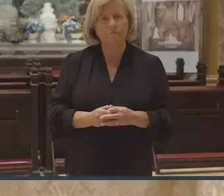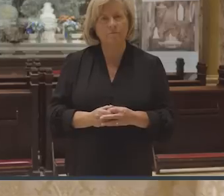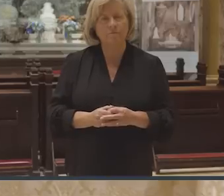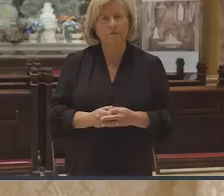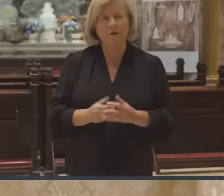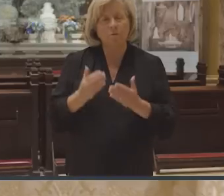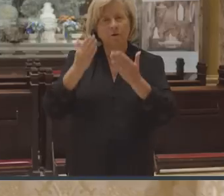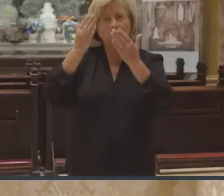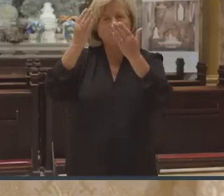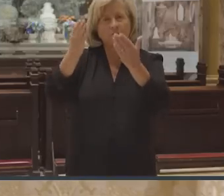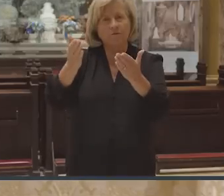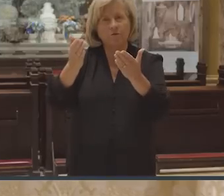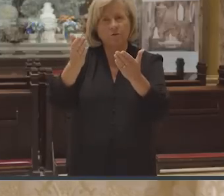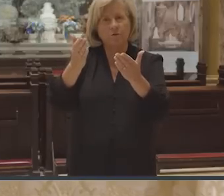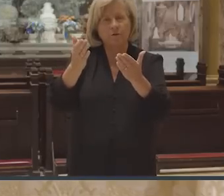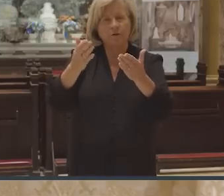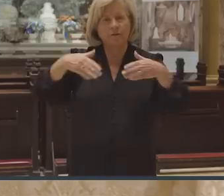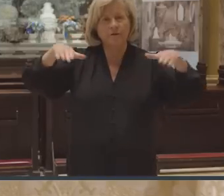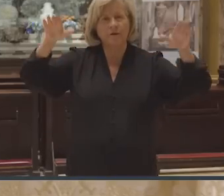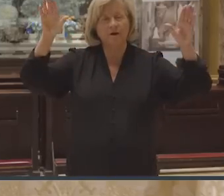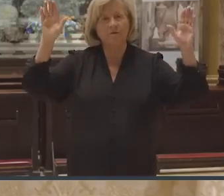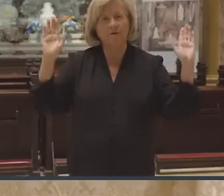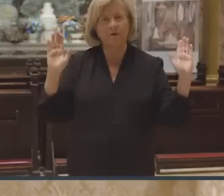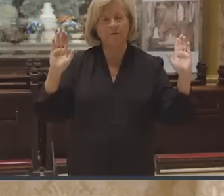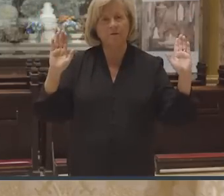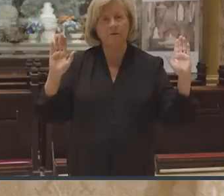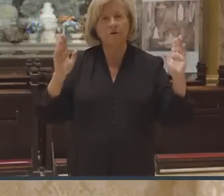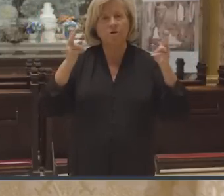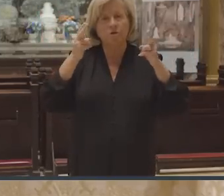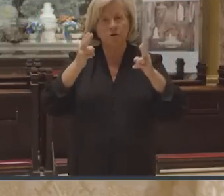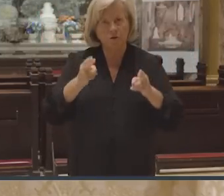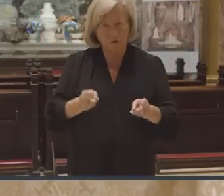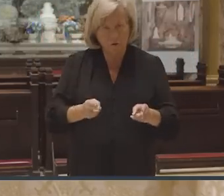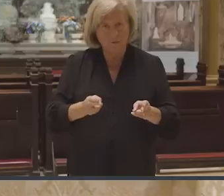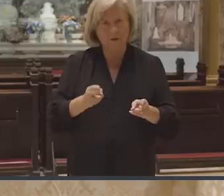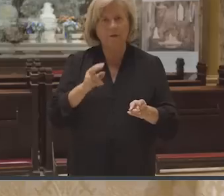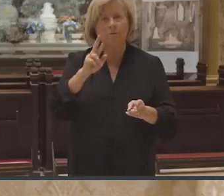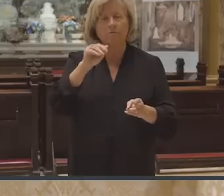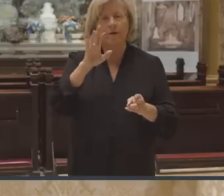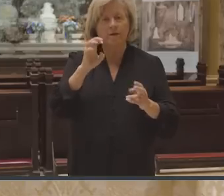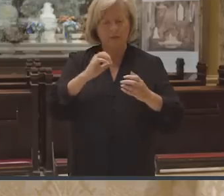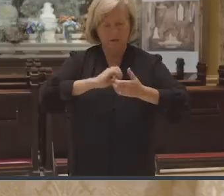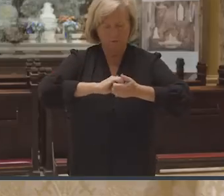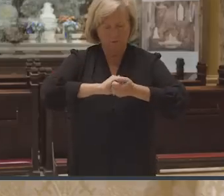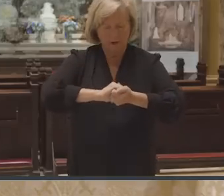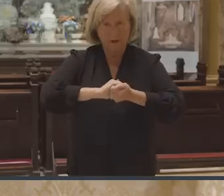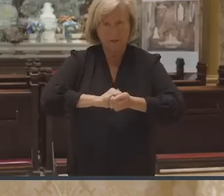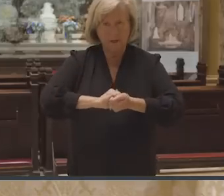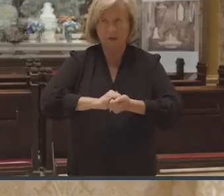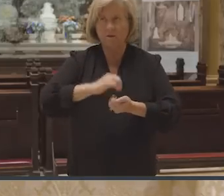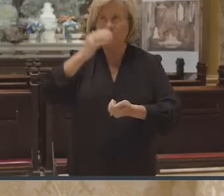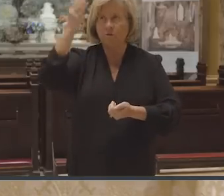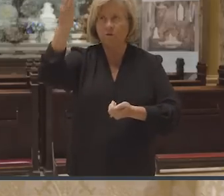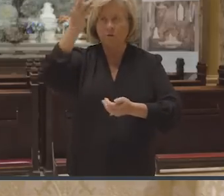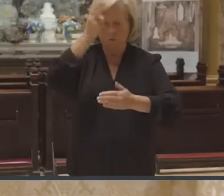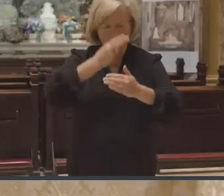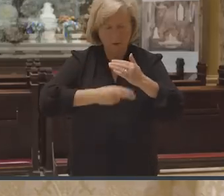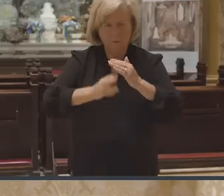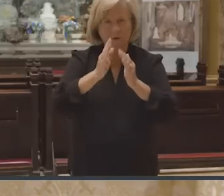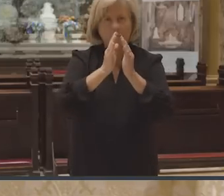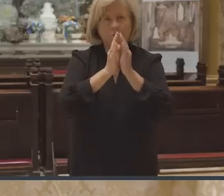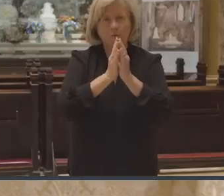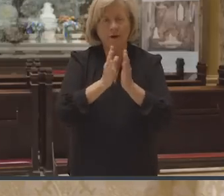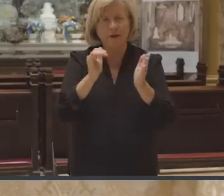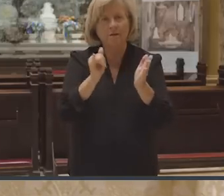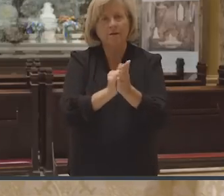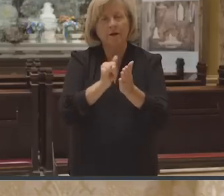As we offer you, O Lord, the sacrifice by which the human race is reconciled to you, we humbly pray that your